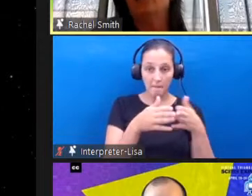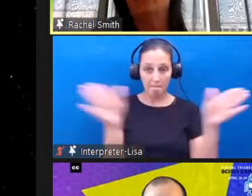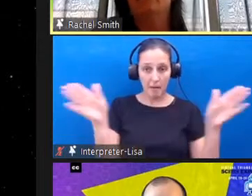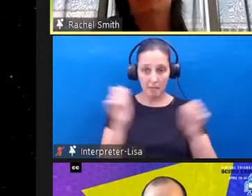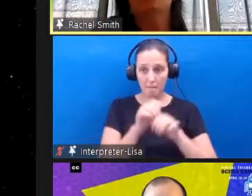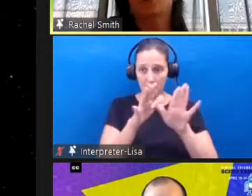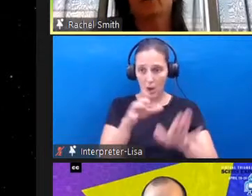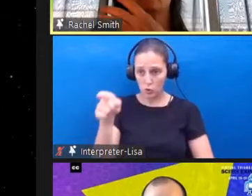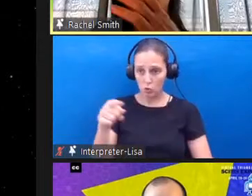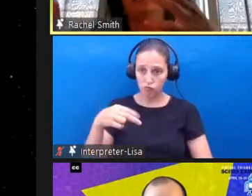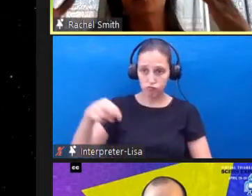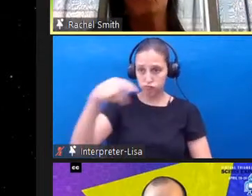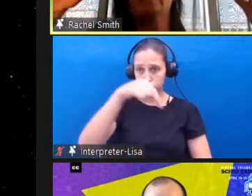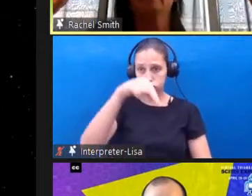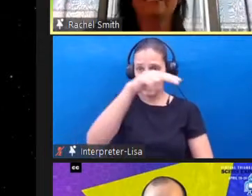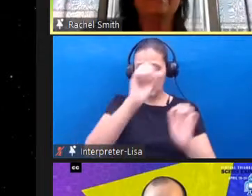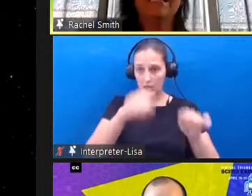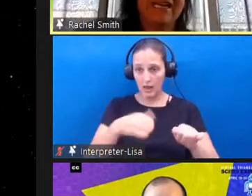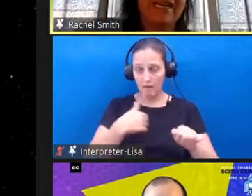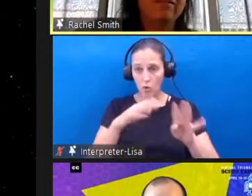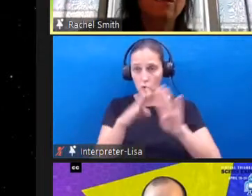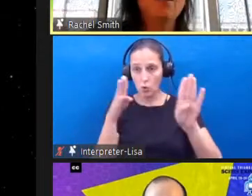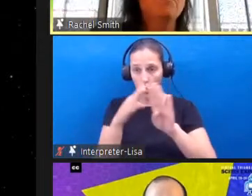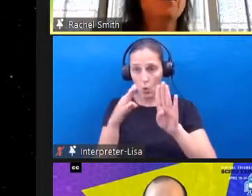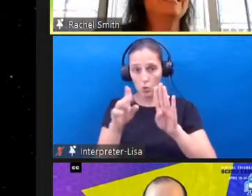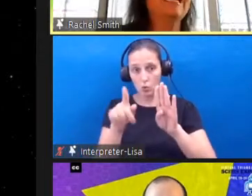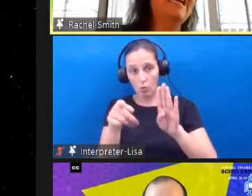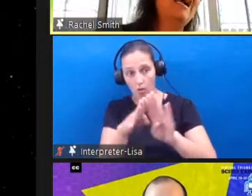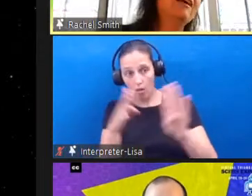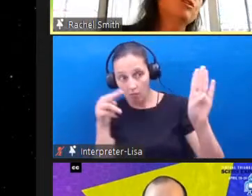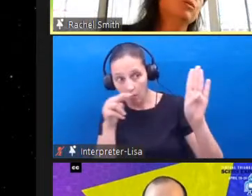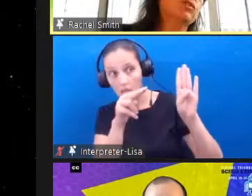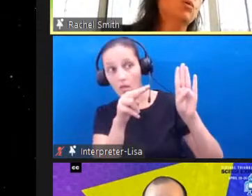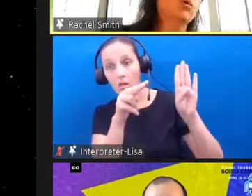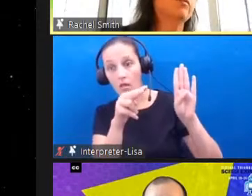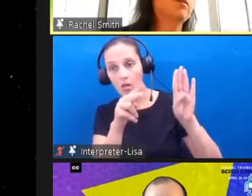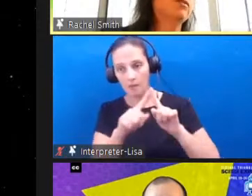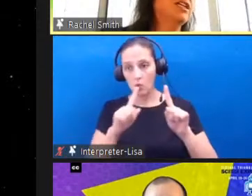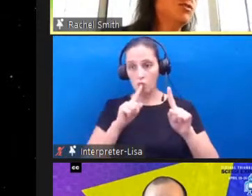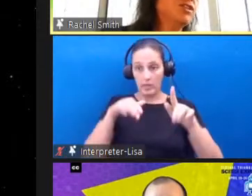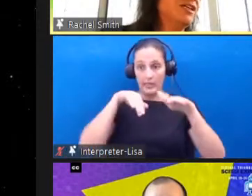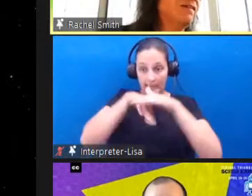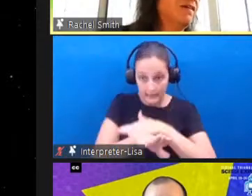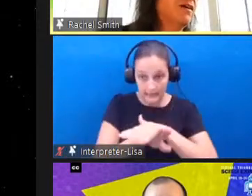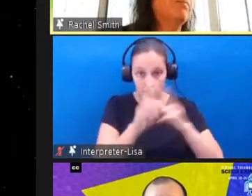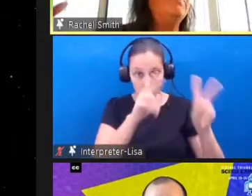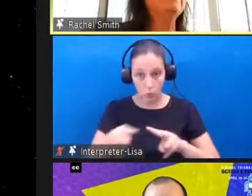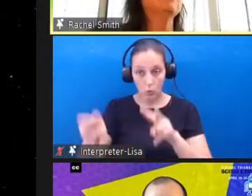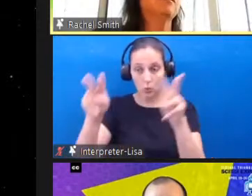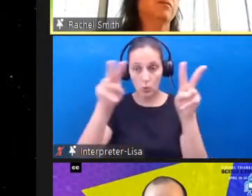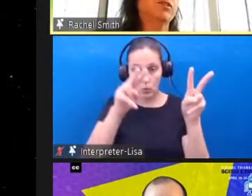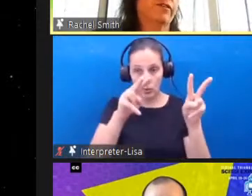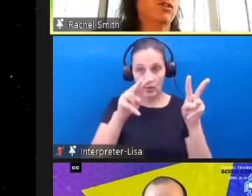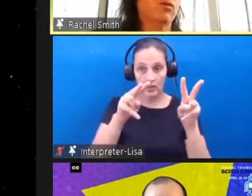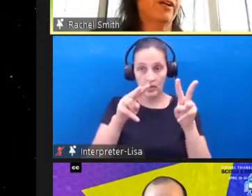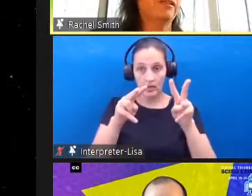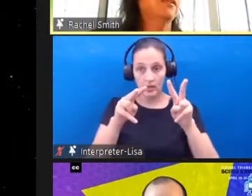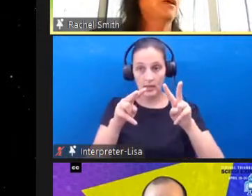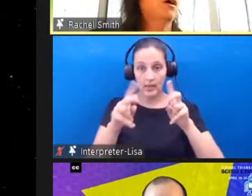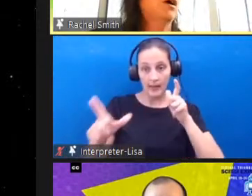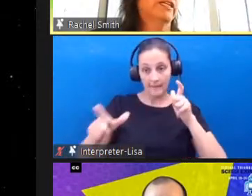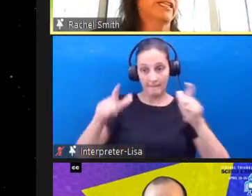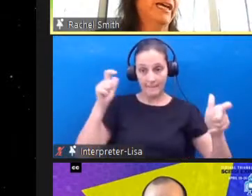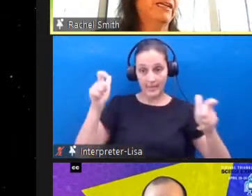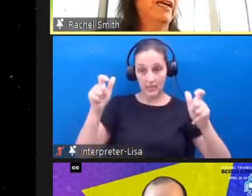and they often have a door that you can open and at least see in. But to get an actual tour, the biggest